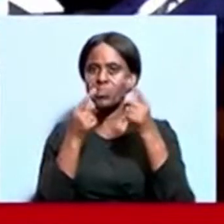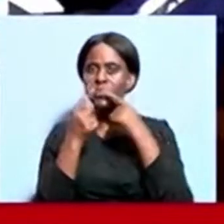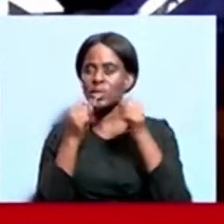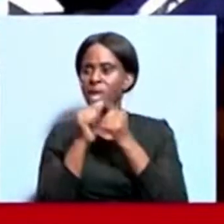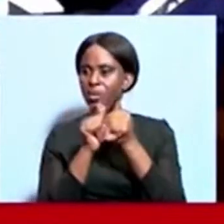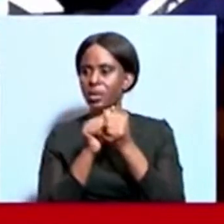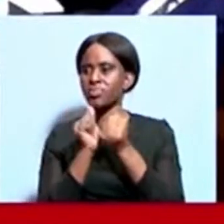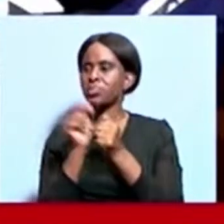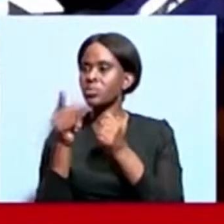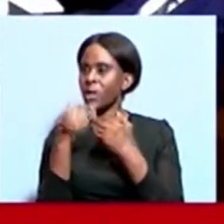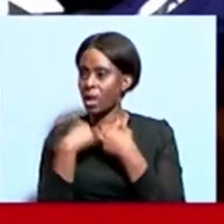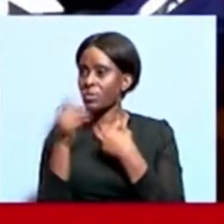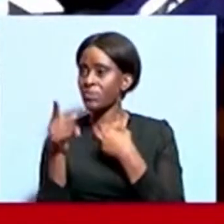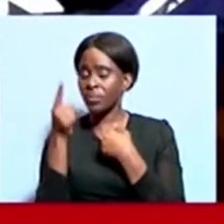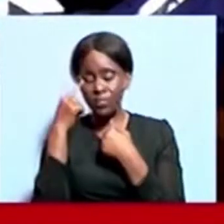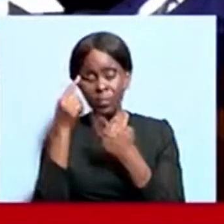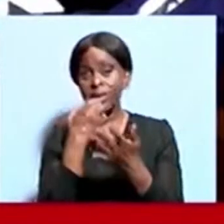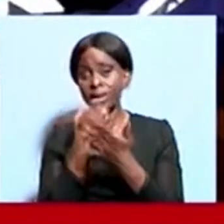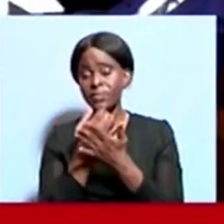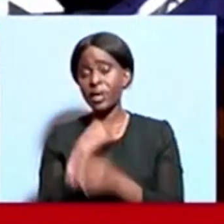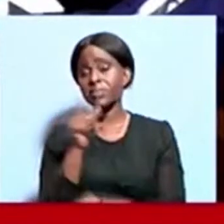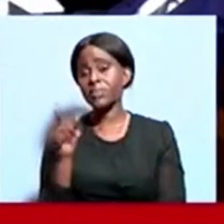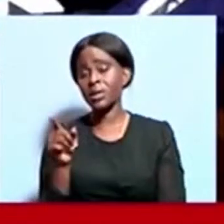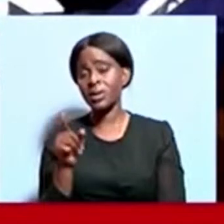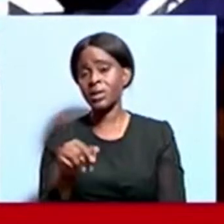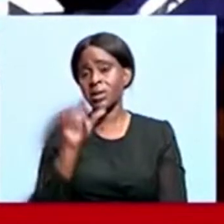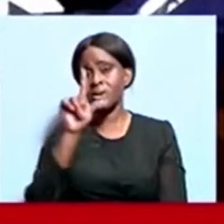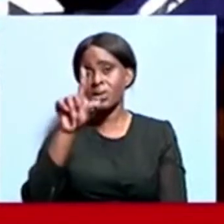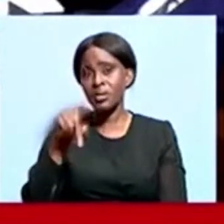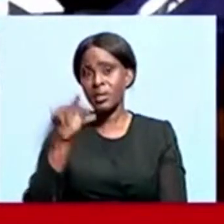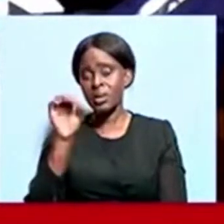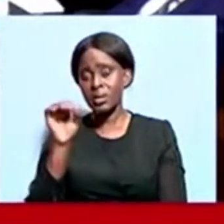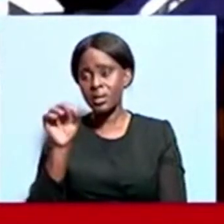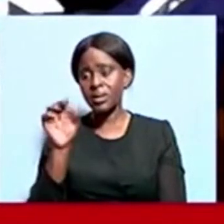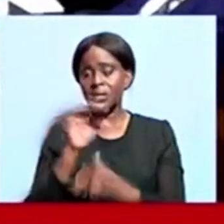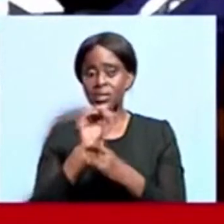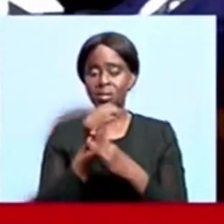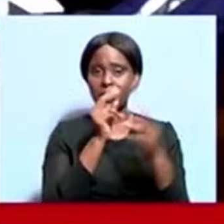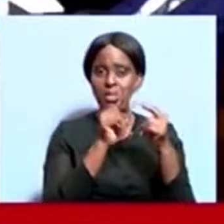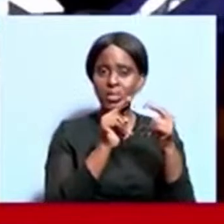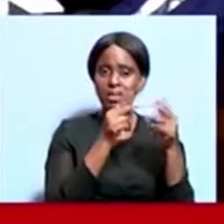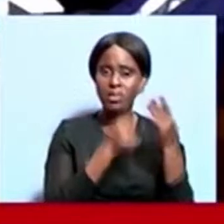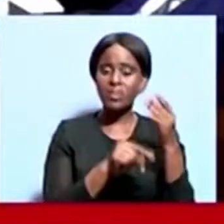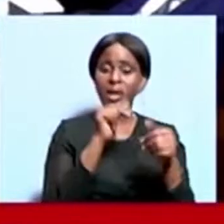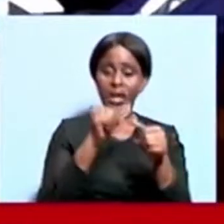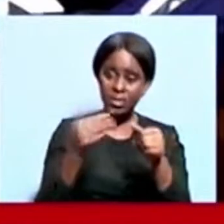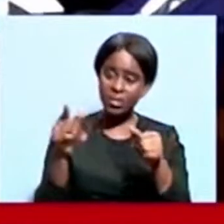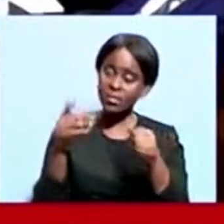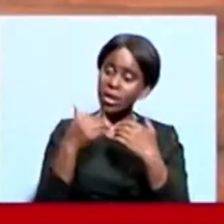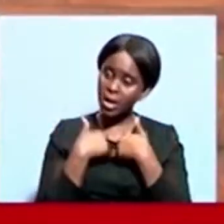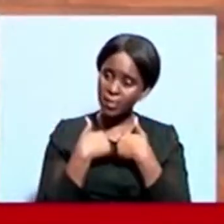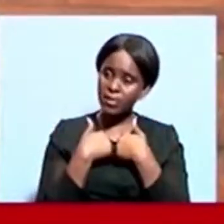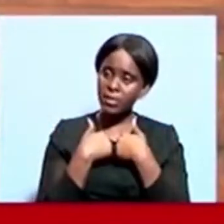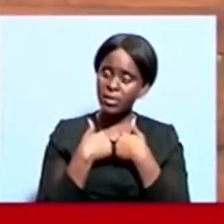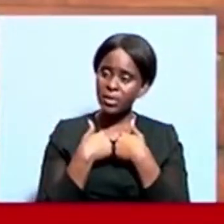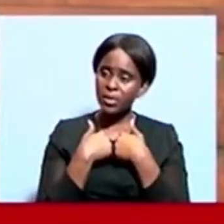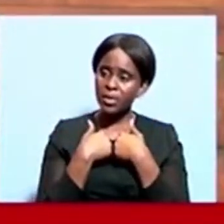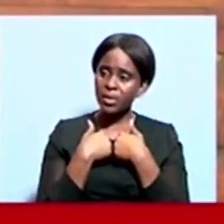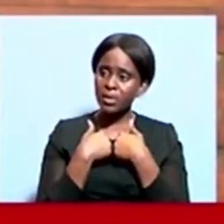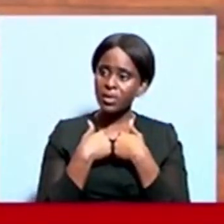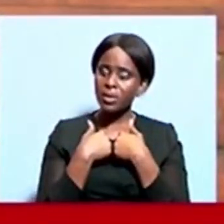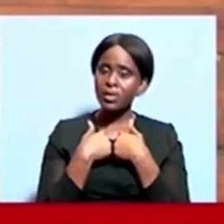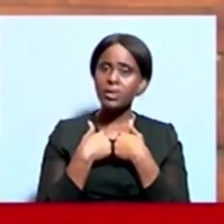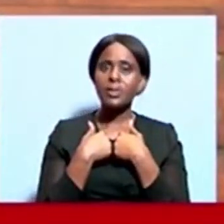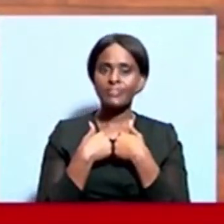you for evidence? The local purchase order? Yes. Or the contract that we did? Everything, CS, because we need evidence.